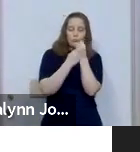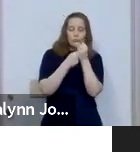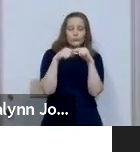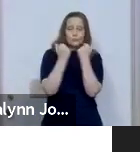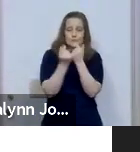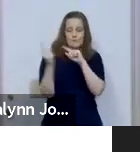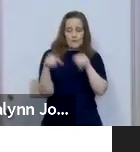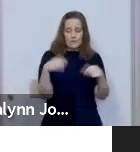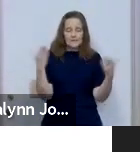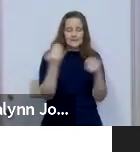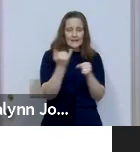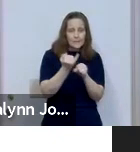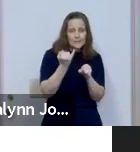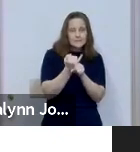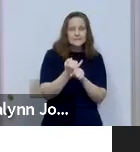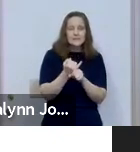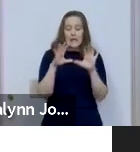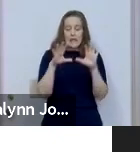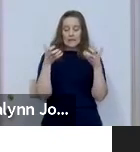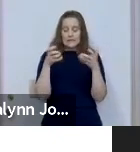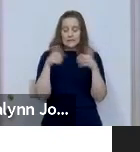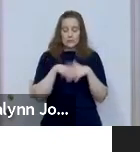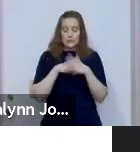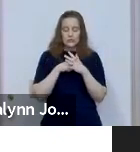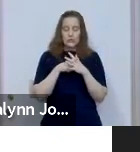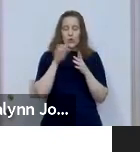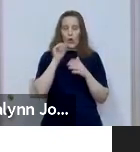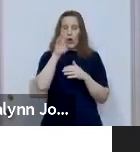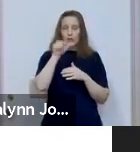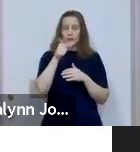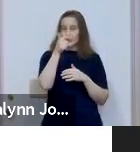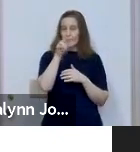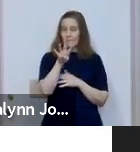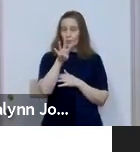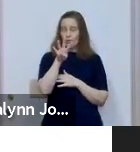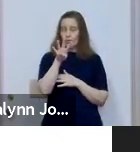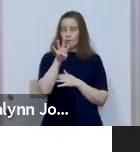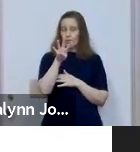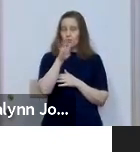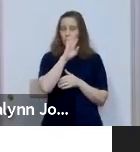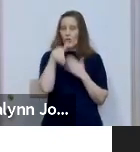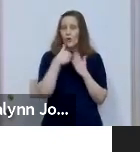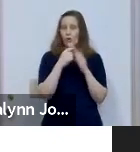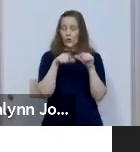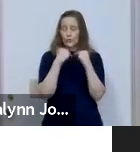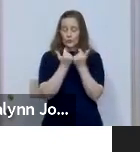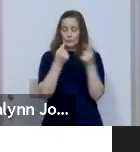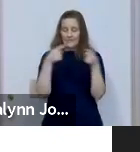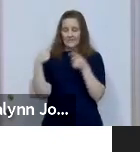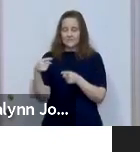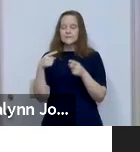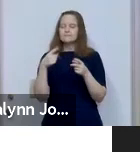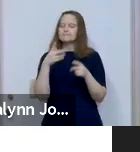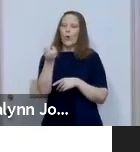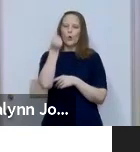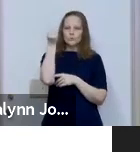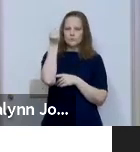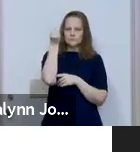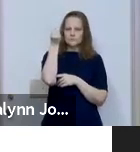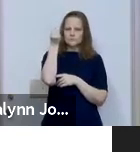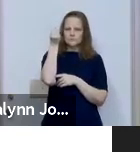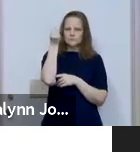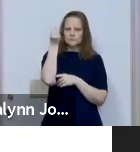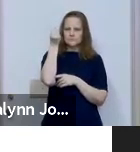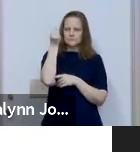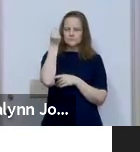population. Our classes are going to commence August 24th at this time. All group events are currently on hold. I think this is important to note.